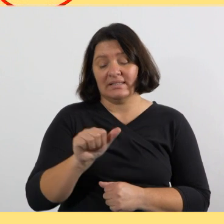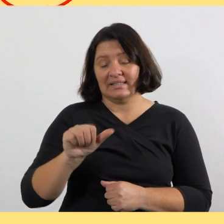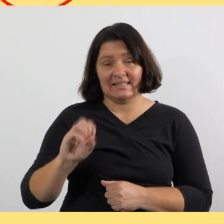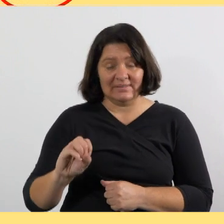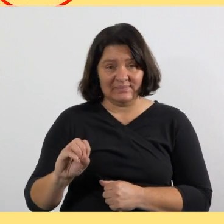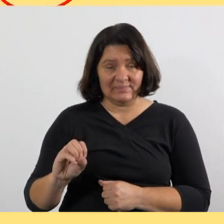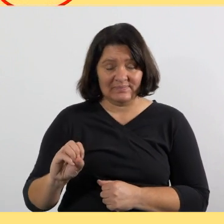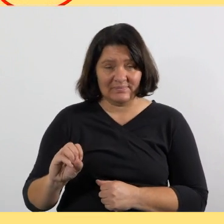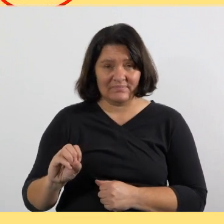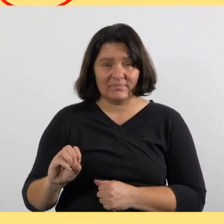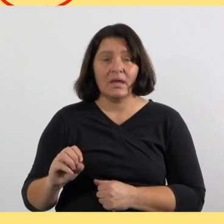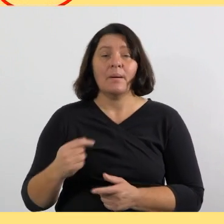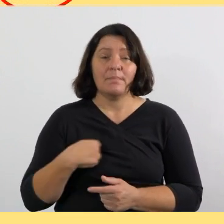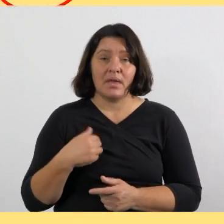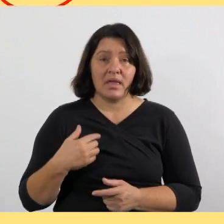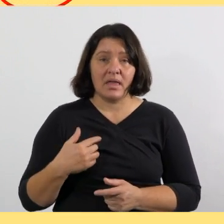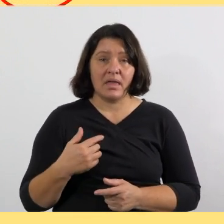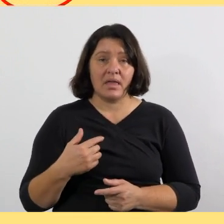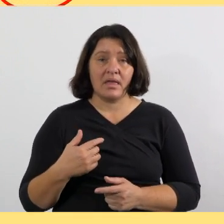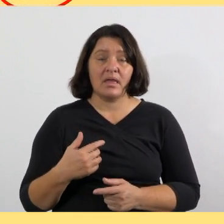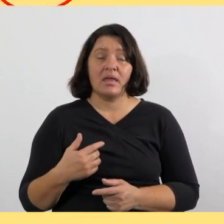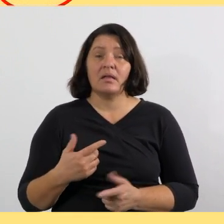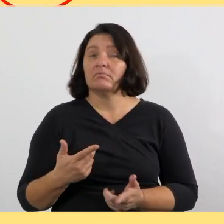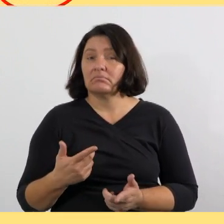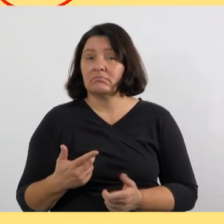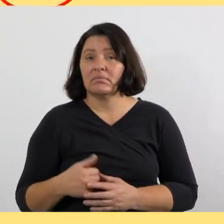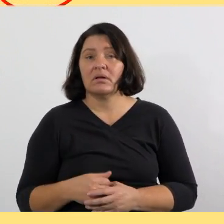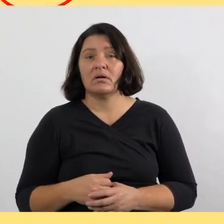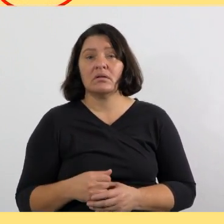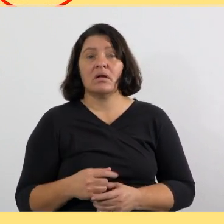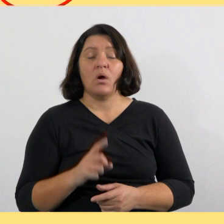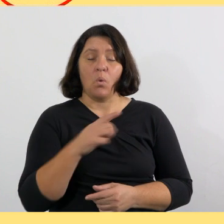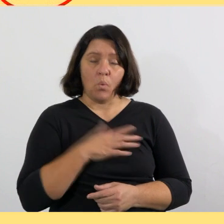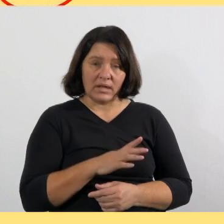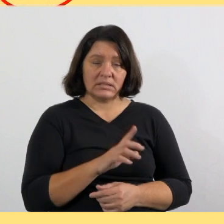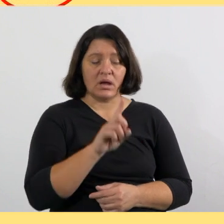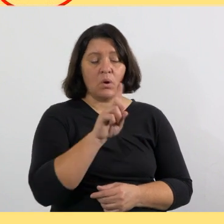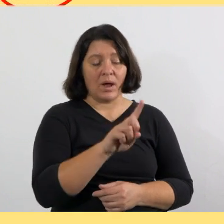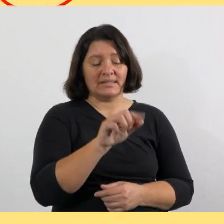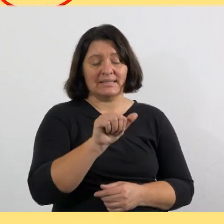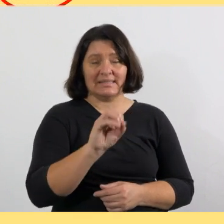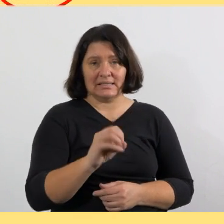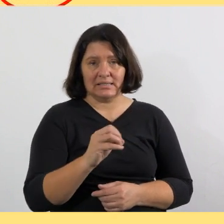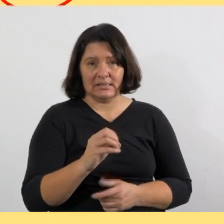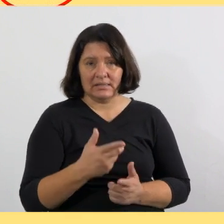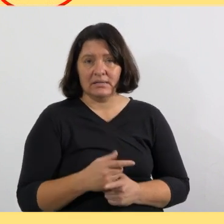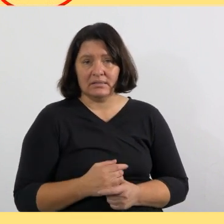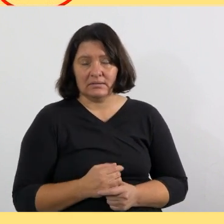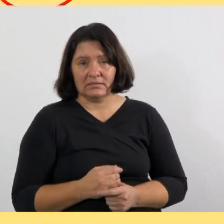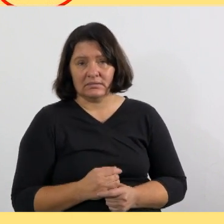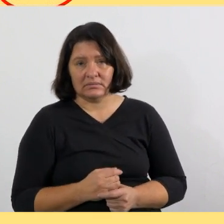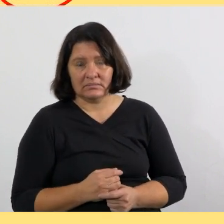becomes 160. What I want in this particular question is my